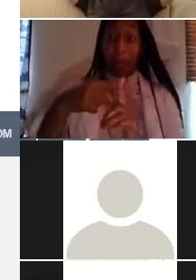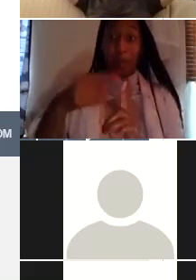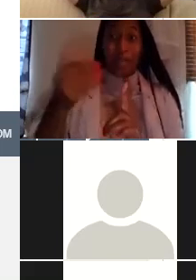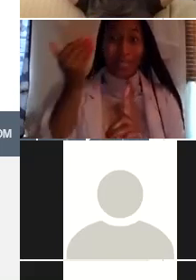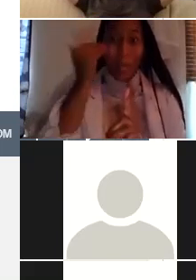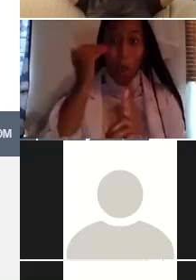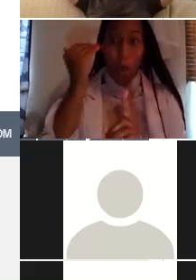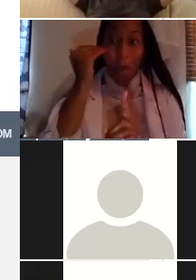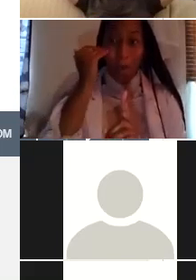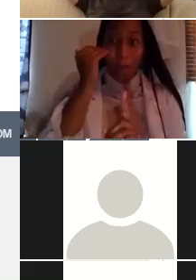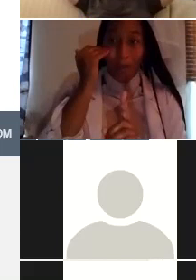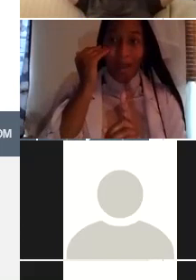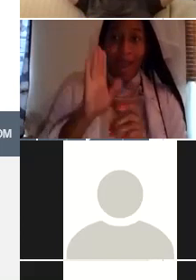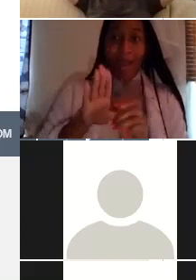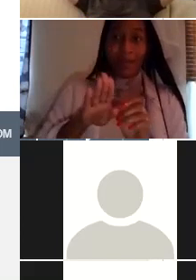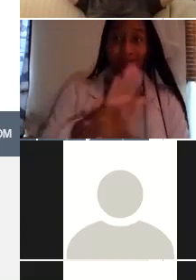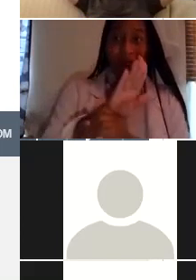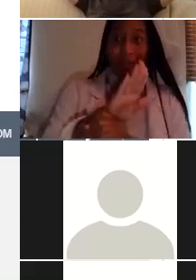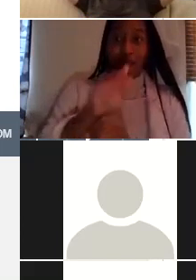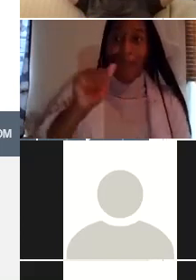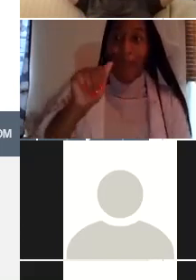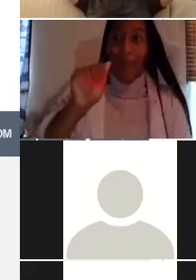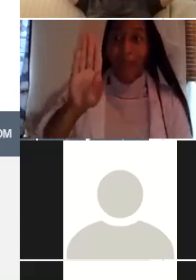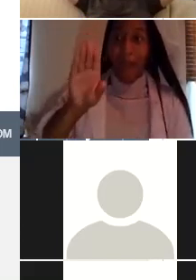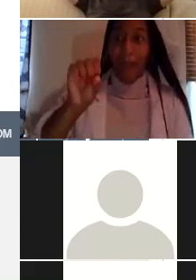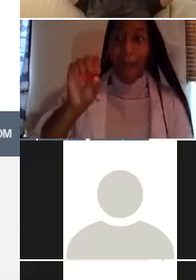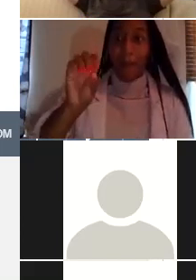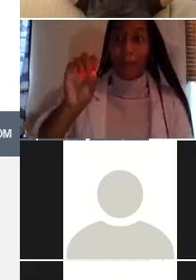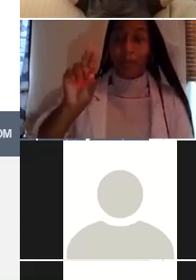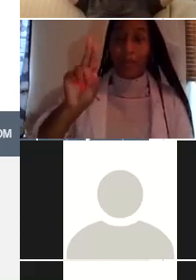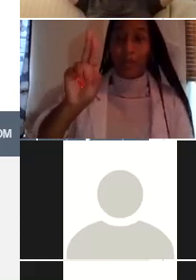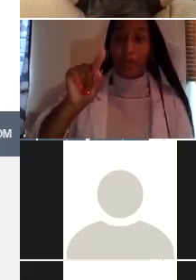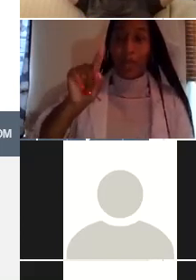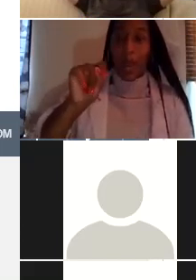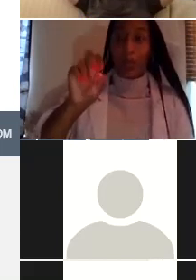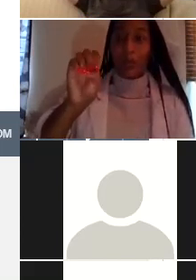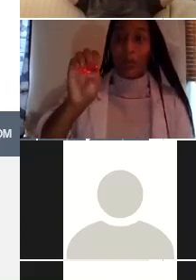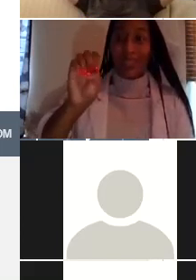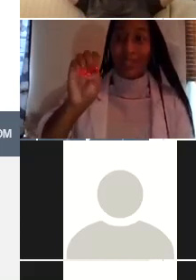equivalent of 273.15 Celsius, okay?